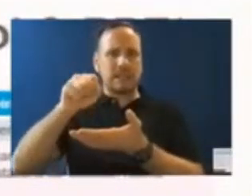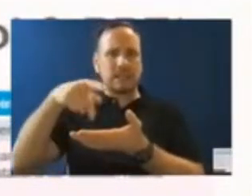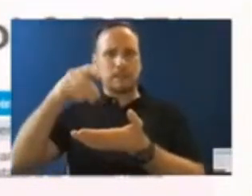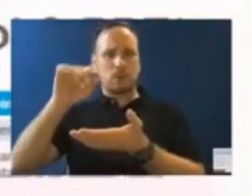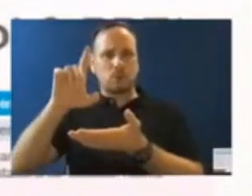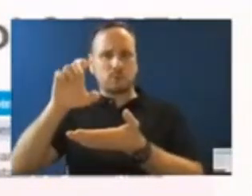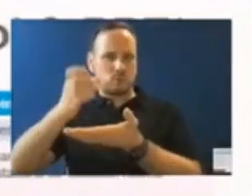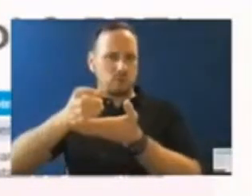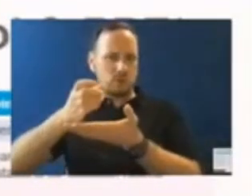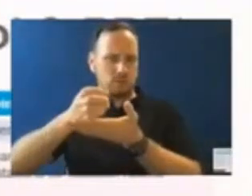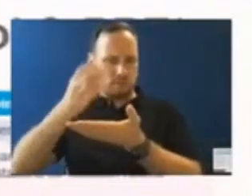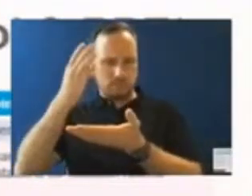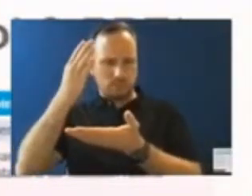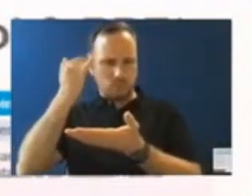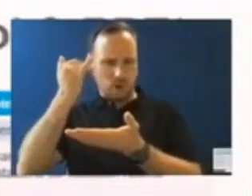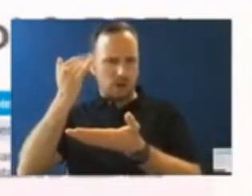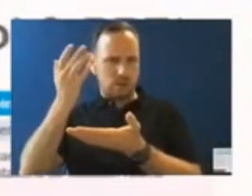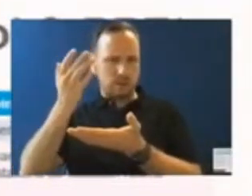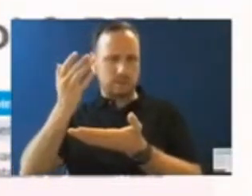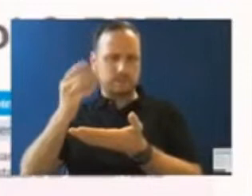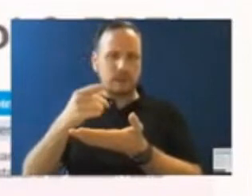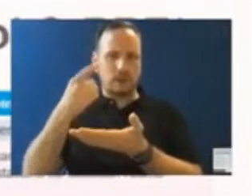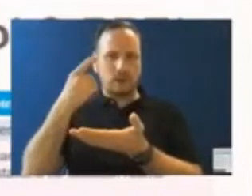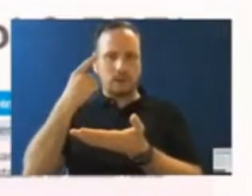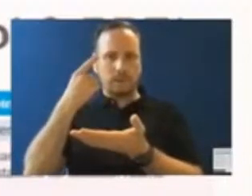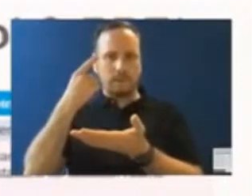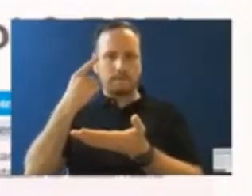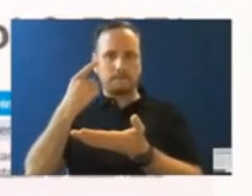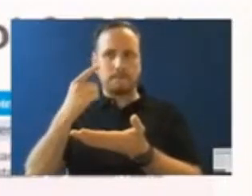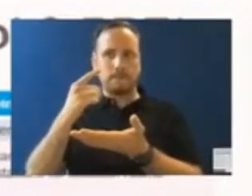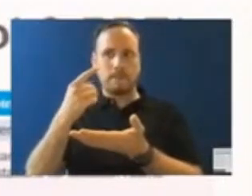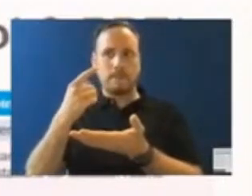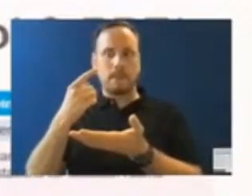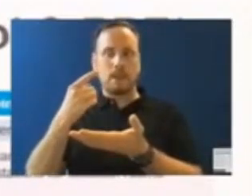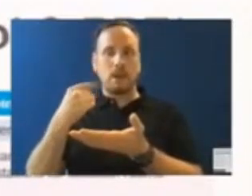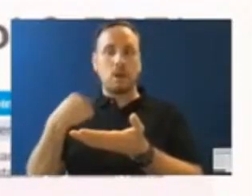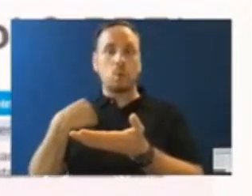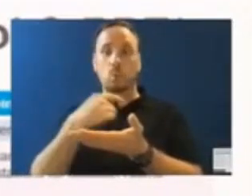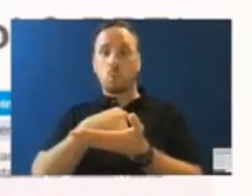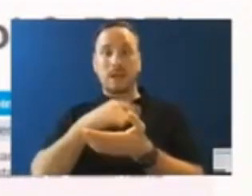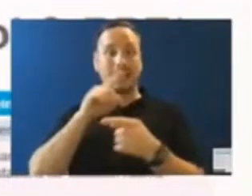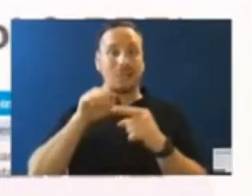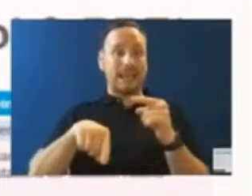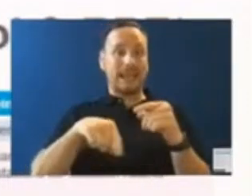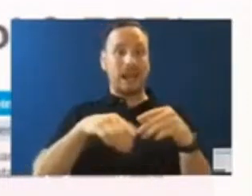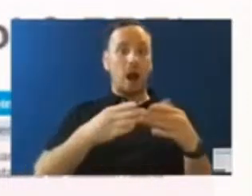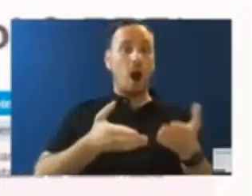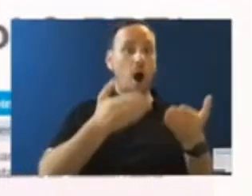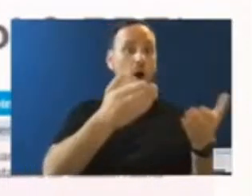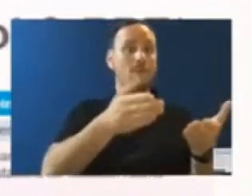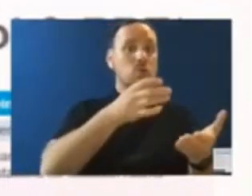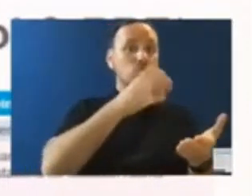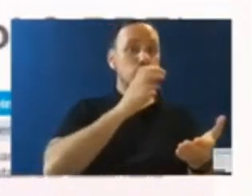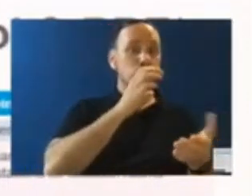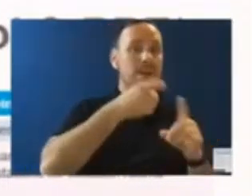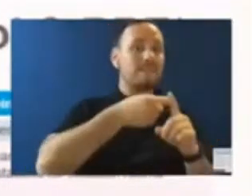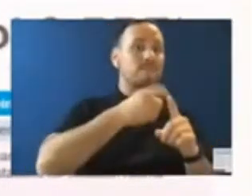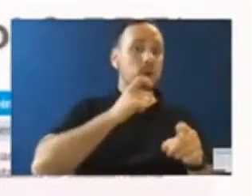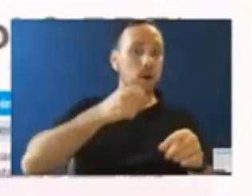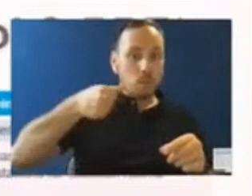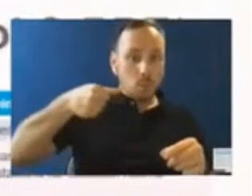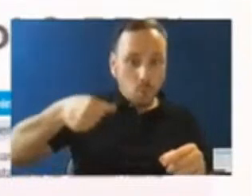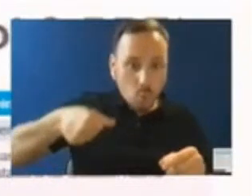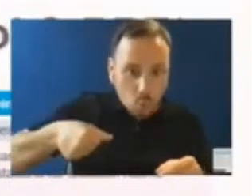from the DHHS is for us not to offer drinking directly from the water fountain. The water fountain can